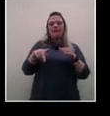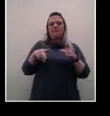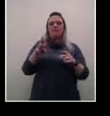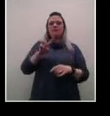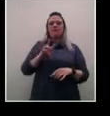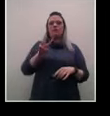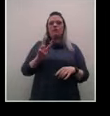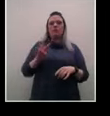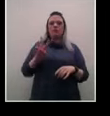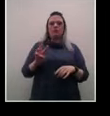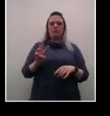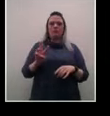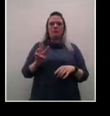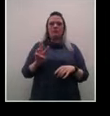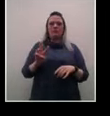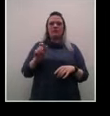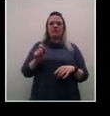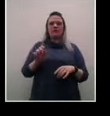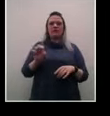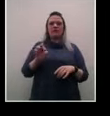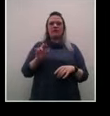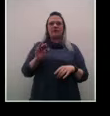at